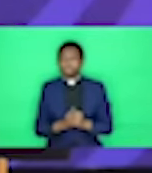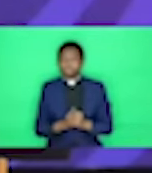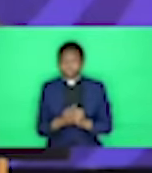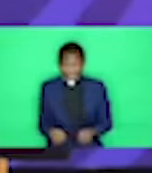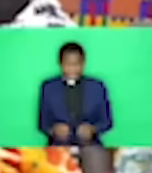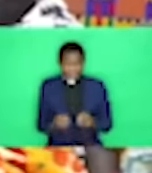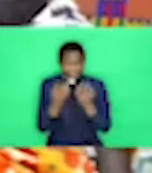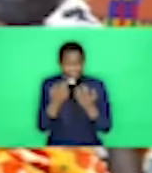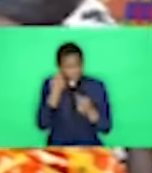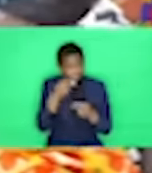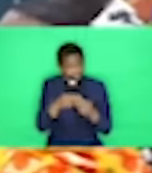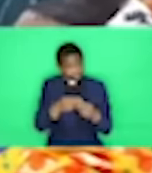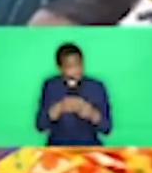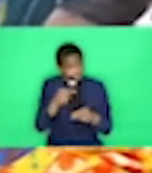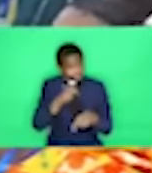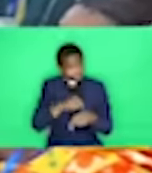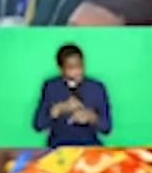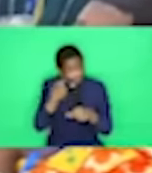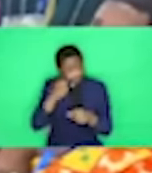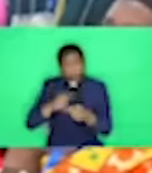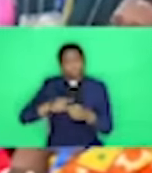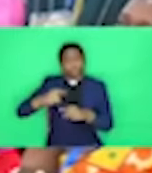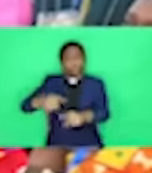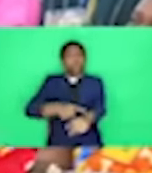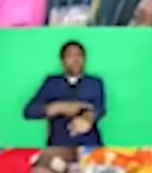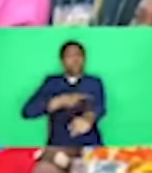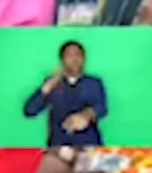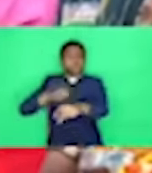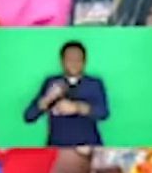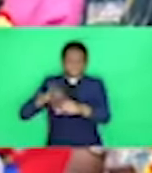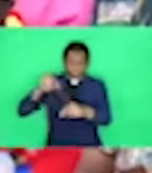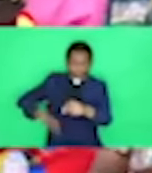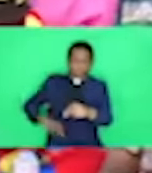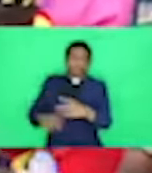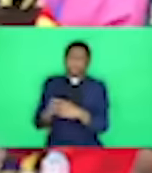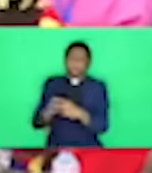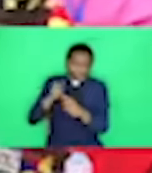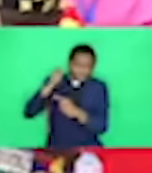Sacrificing the short term for the long term. Now